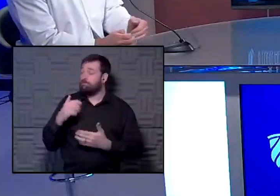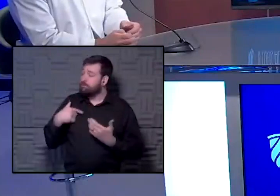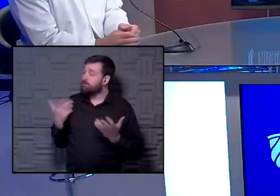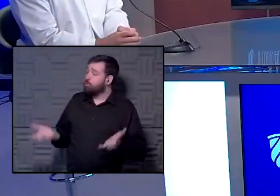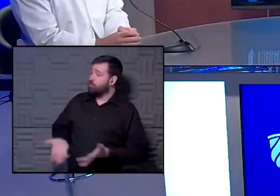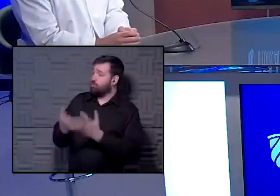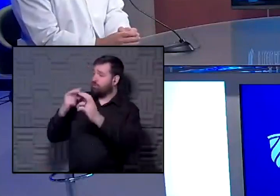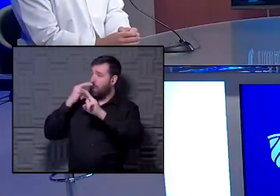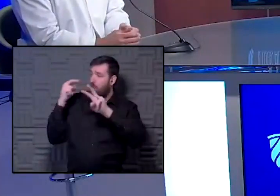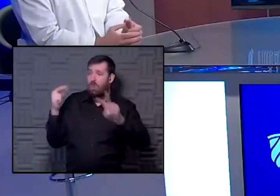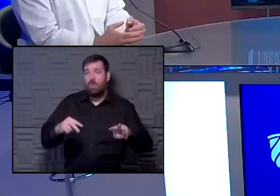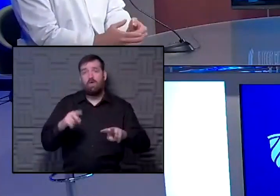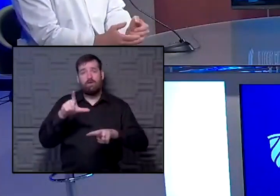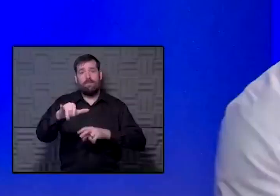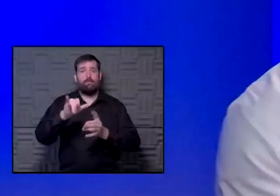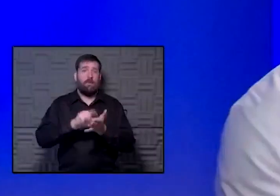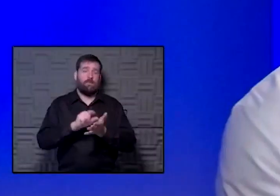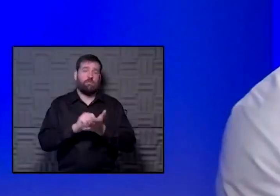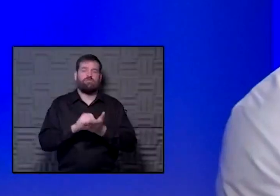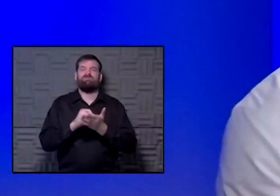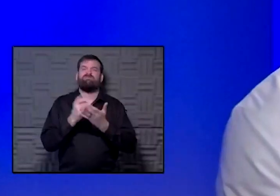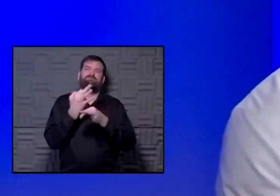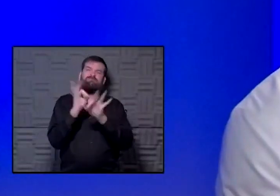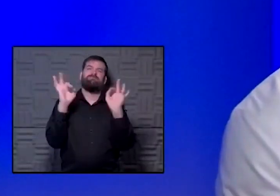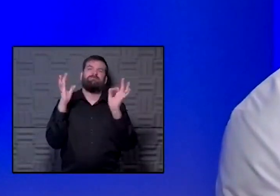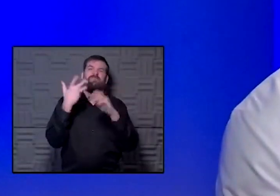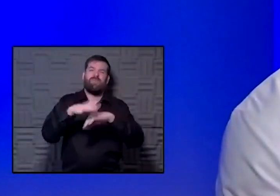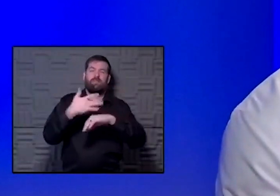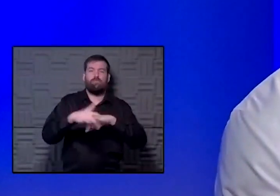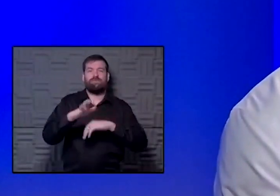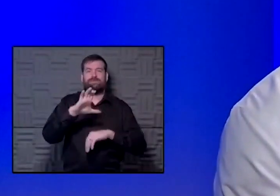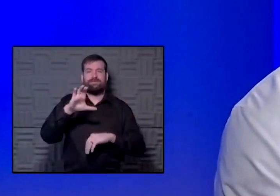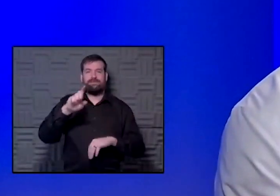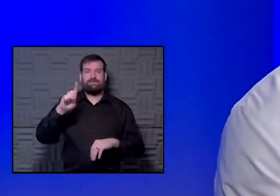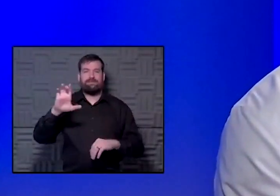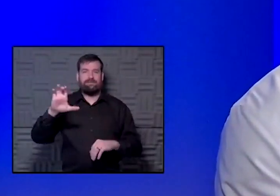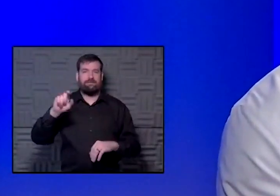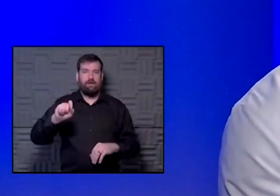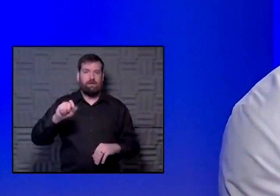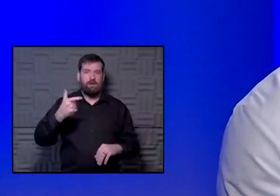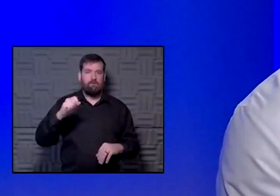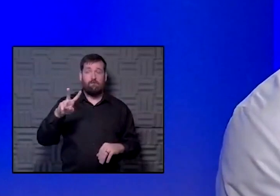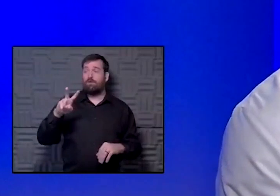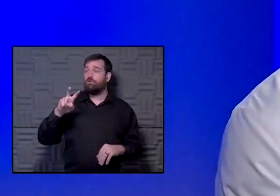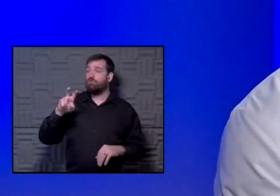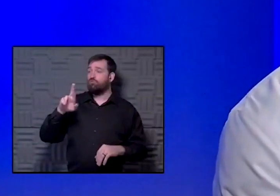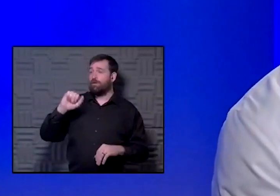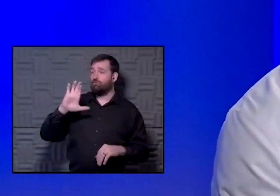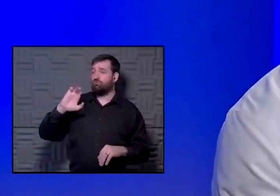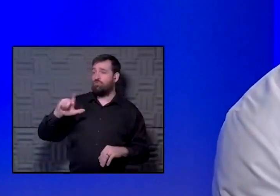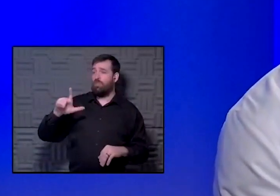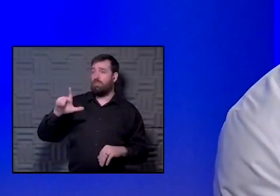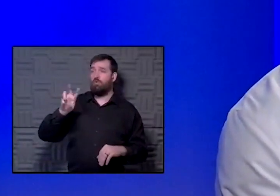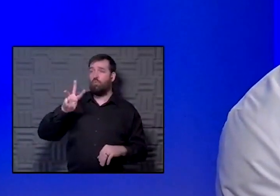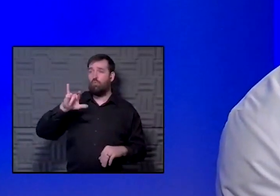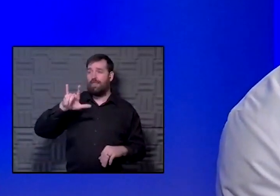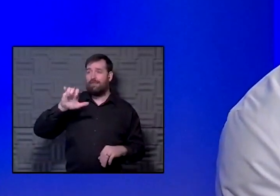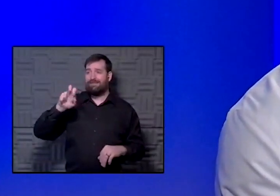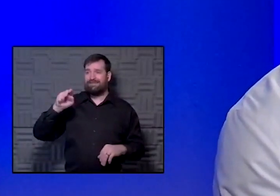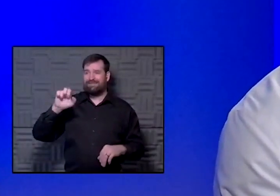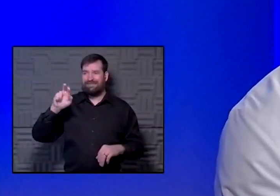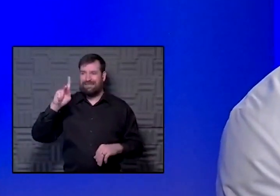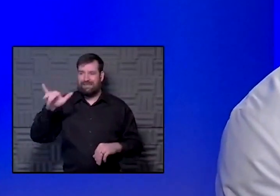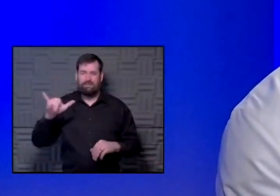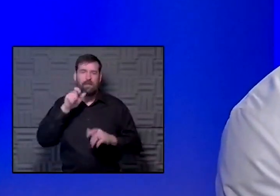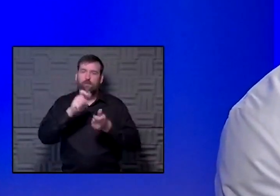to go to this publication. Again, it's freely available on the cdc.gov website. Even Rachel Walensky, the head of the CDC, yesterday said it's not really changing